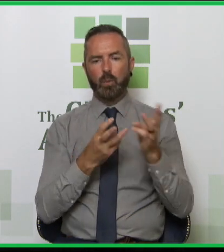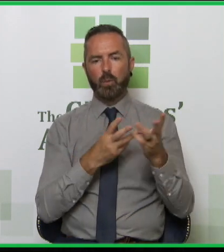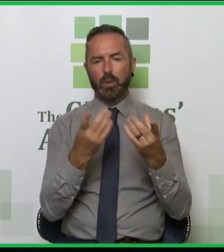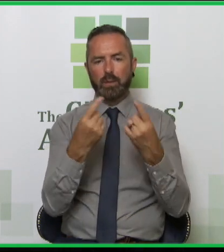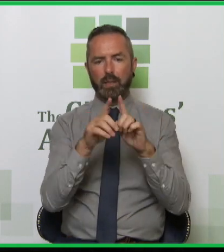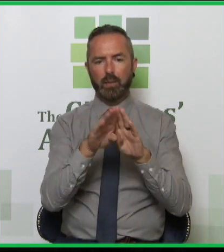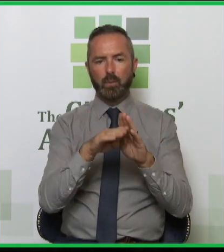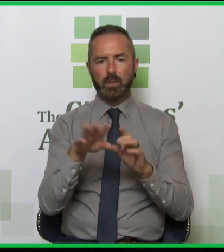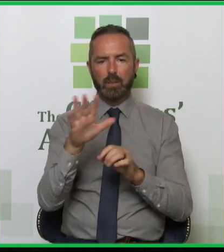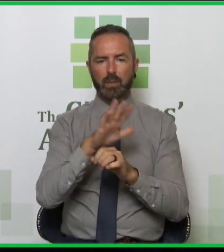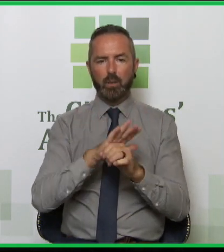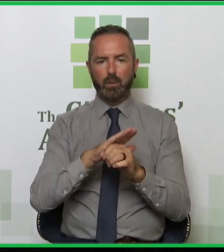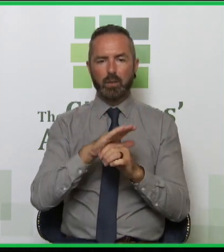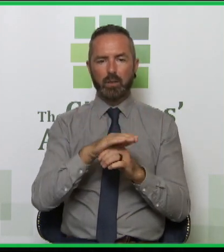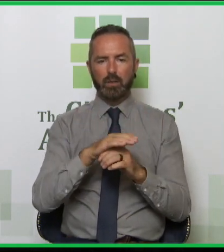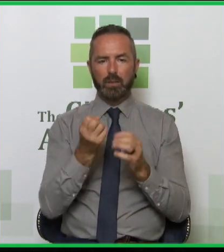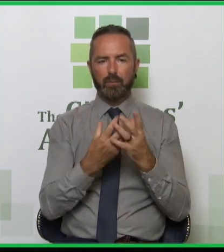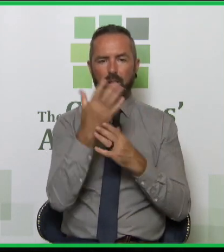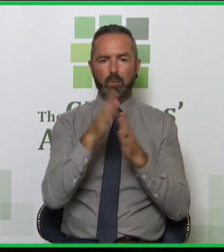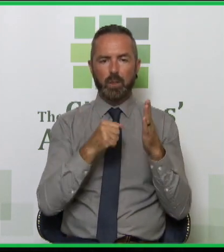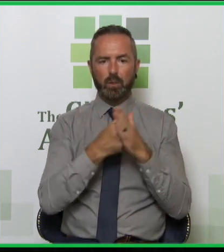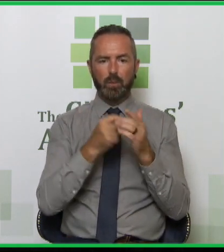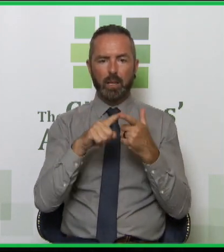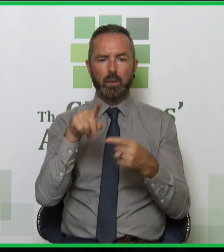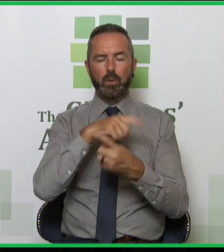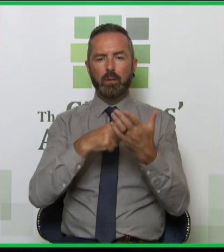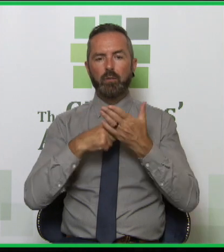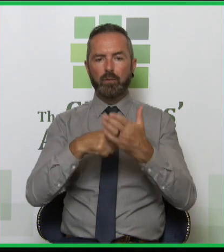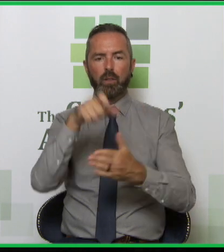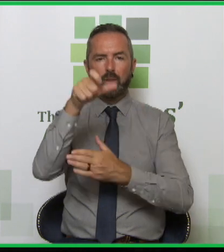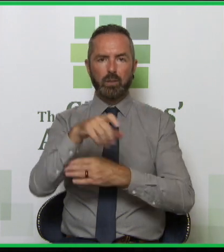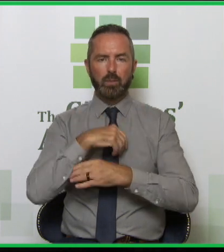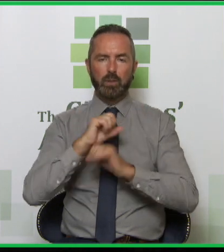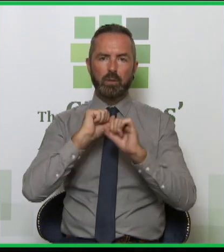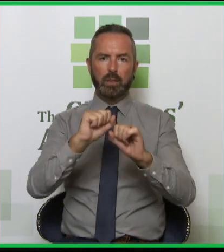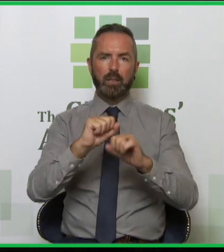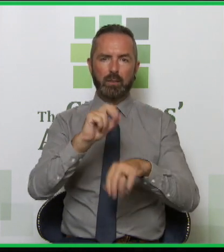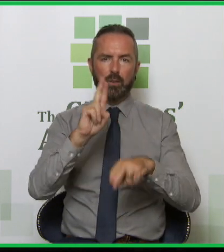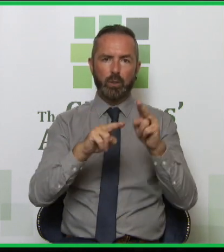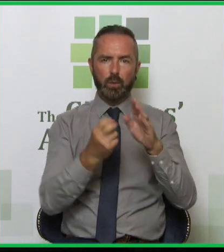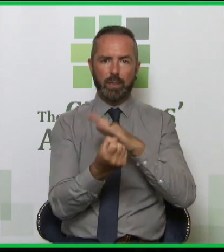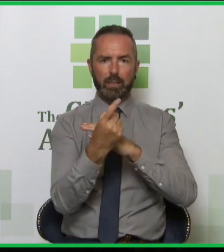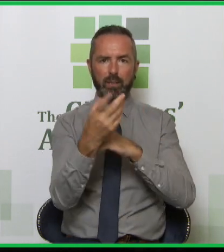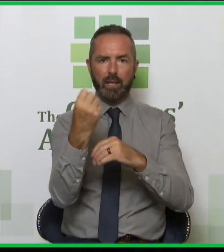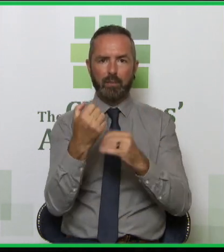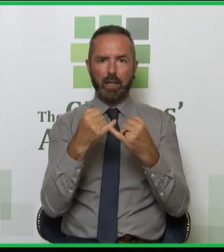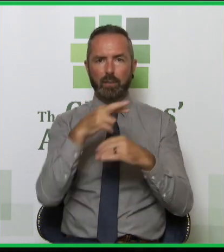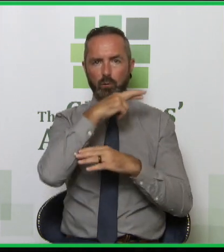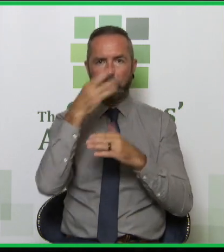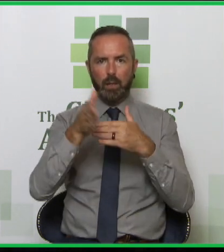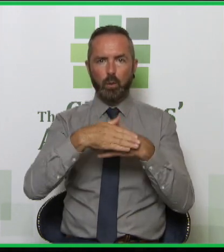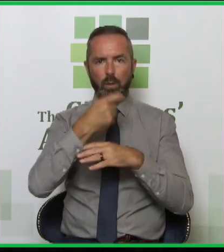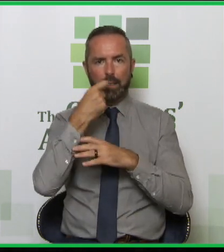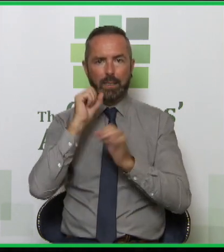the local SICAP, the local development companies, and we refer our customers to initiatives that they have, such as that Red Door addiction